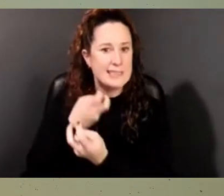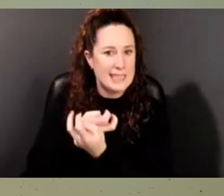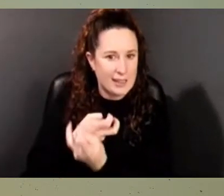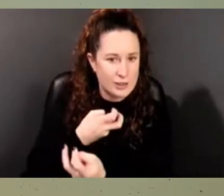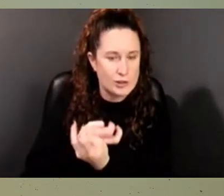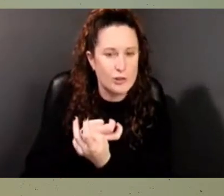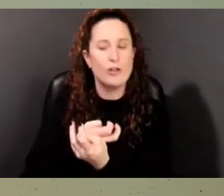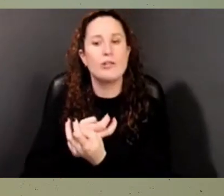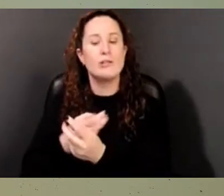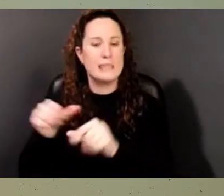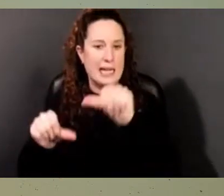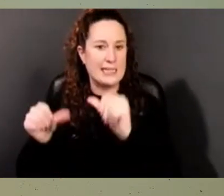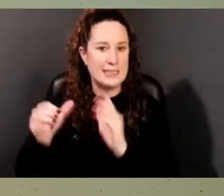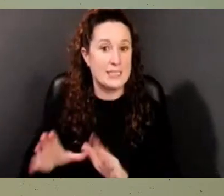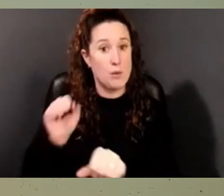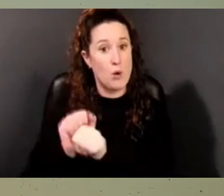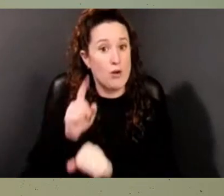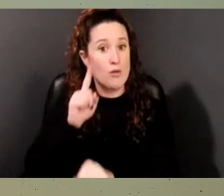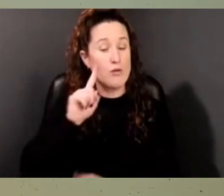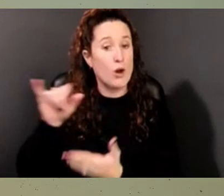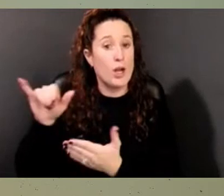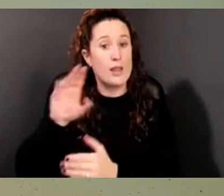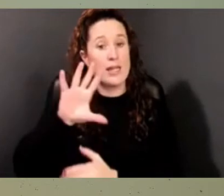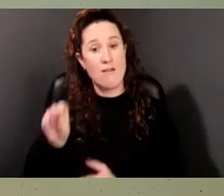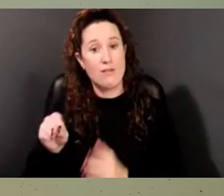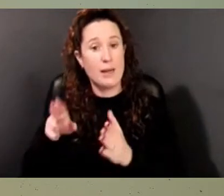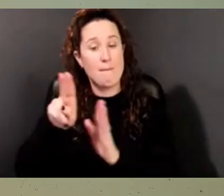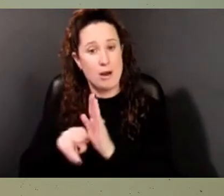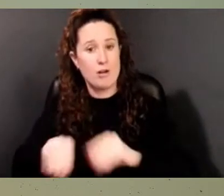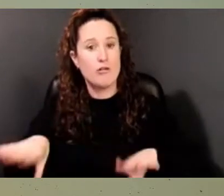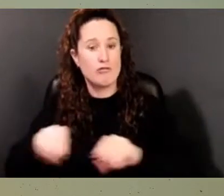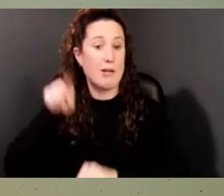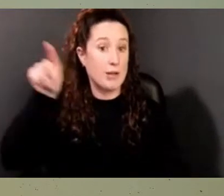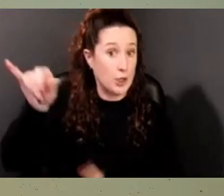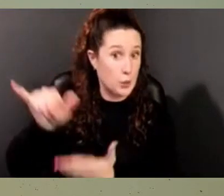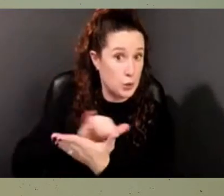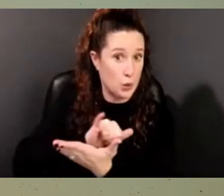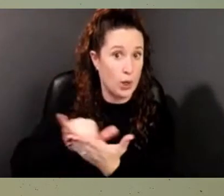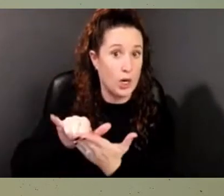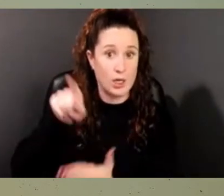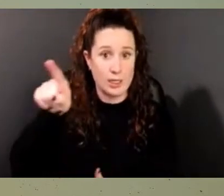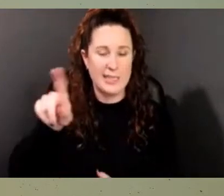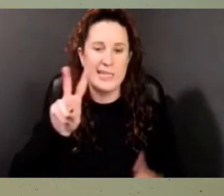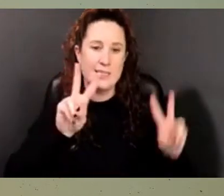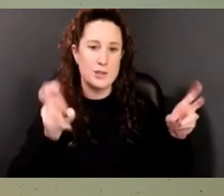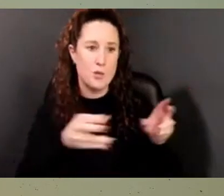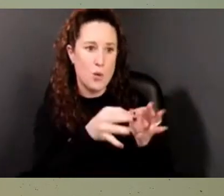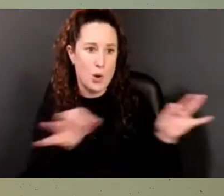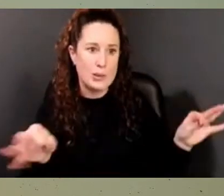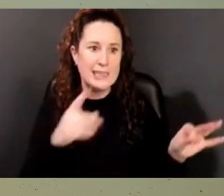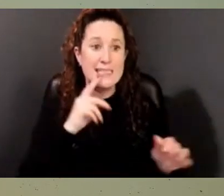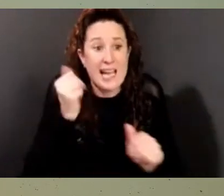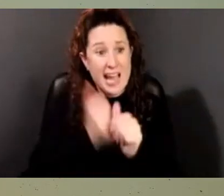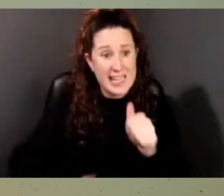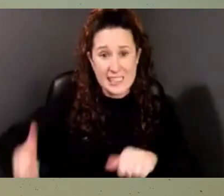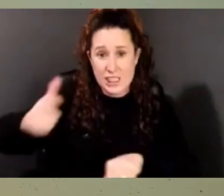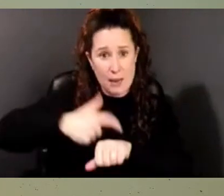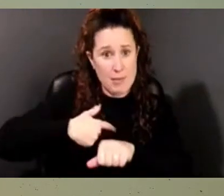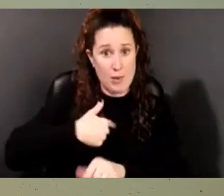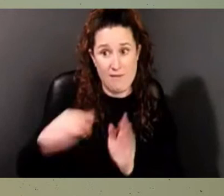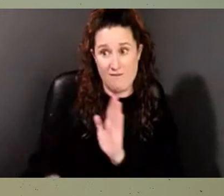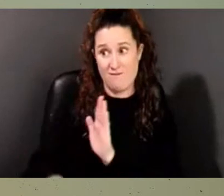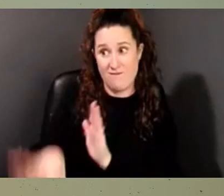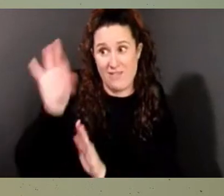Ground in New York. And here's a quote that, again, I'm pulling out from him. Each time we discover these ancestors